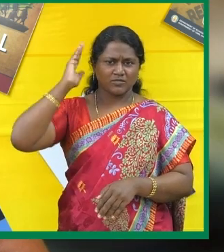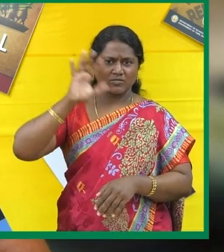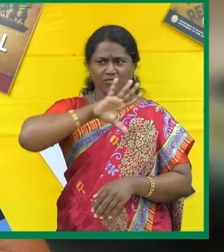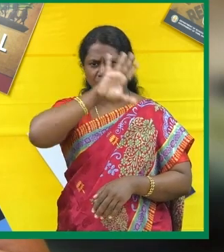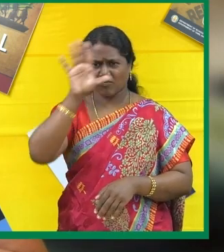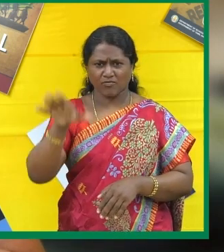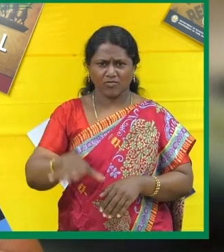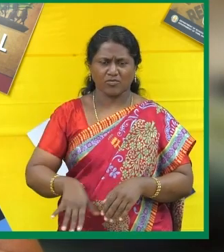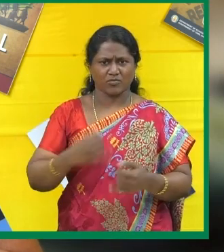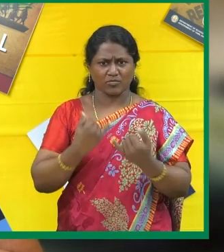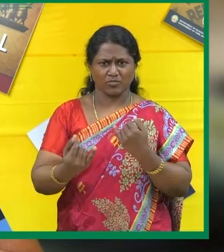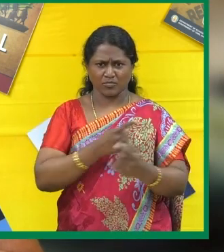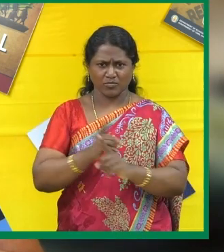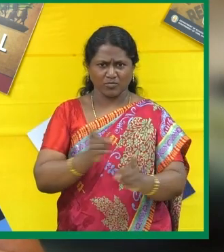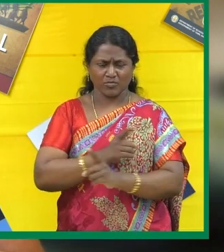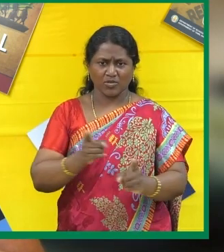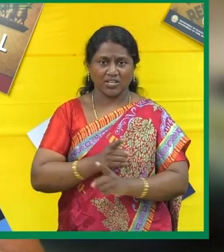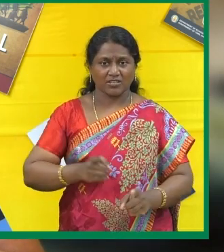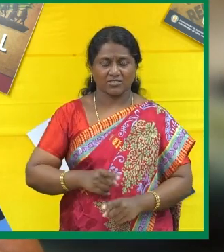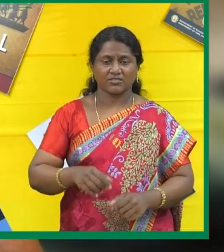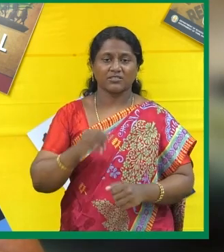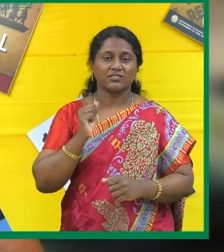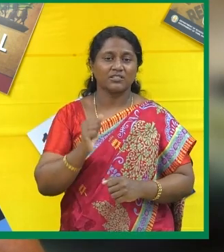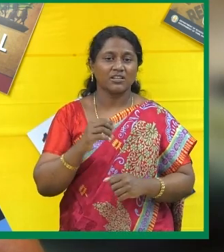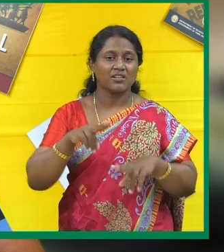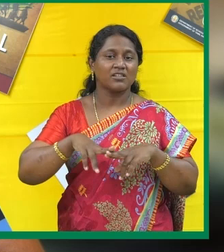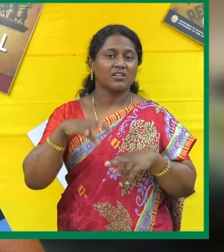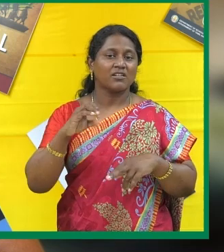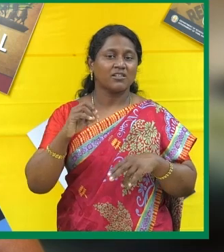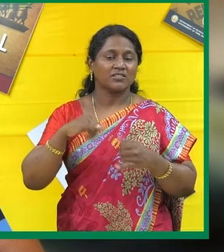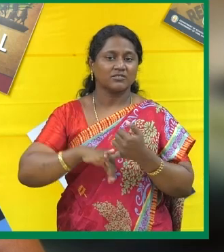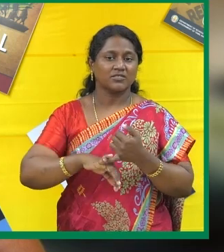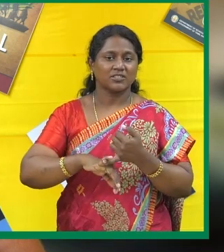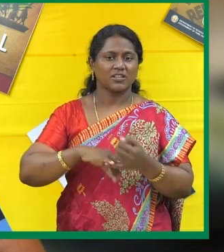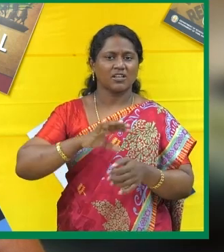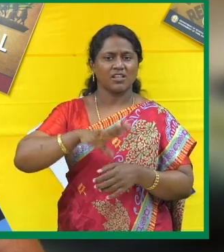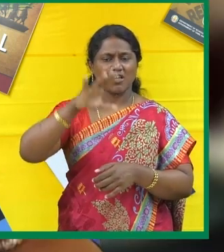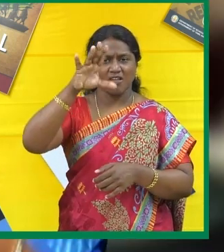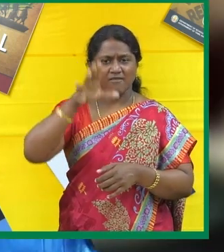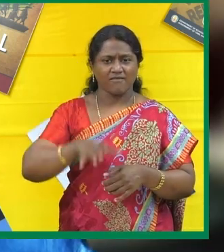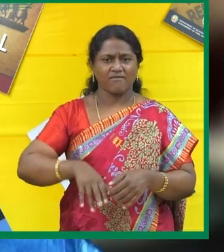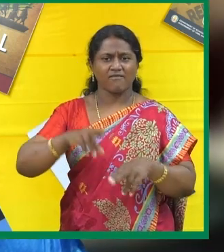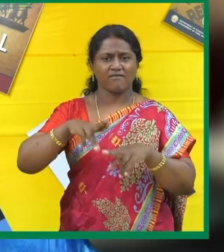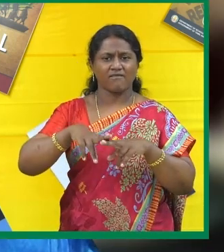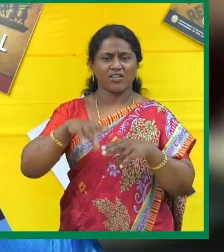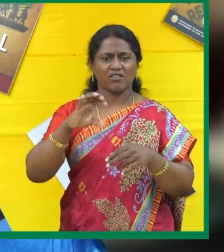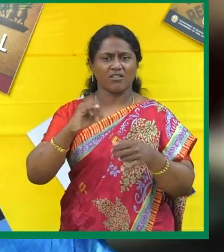no? So let us see what are the things given by the poet here, the figure of speech. See this